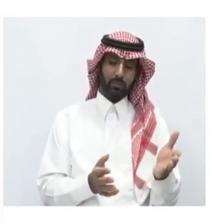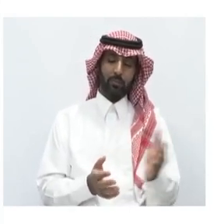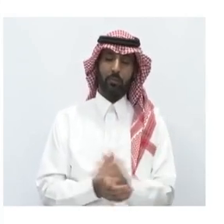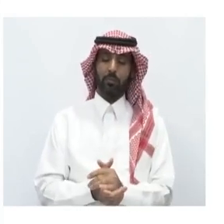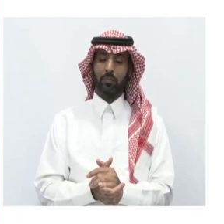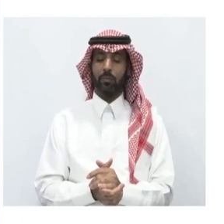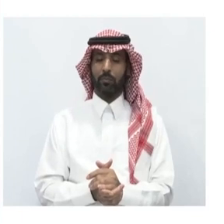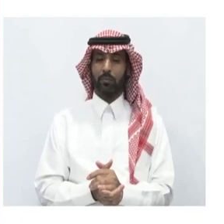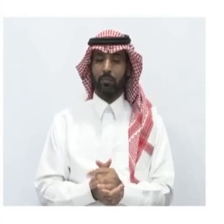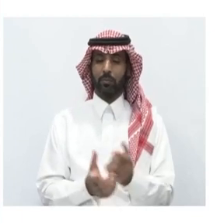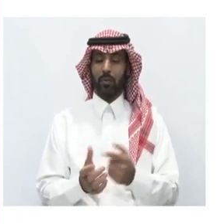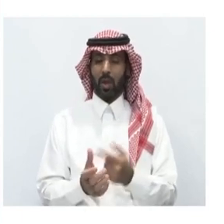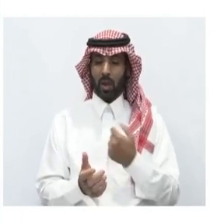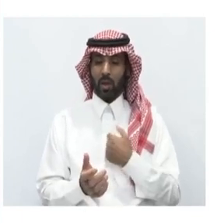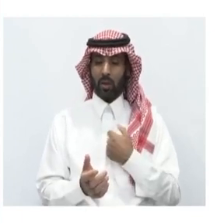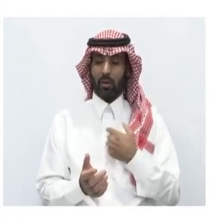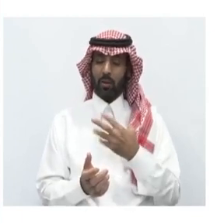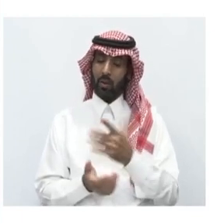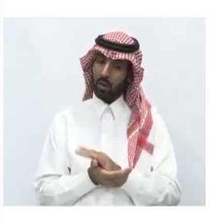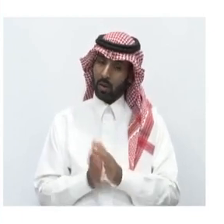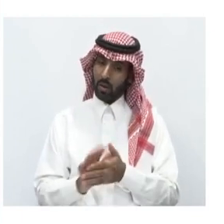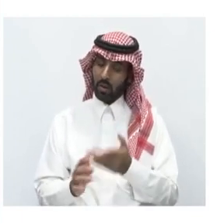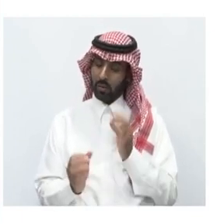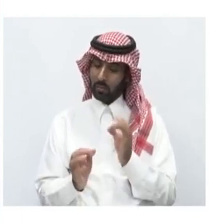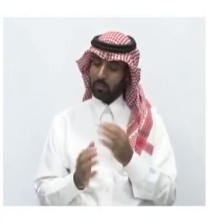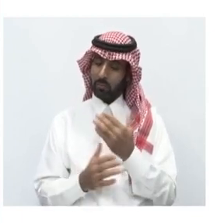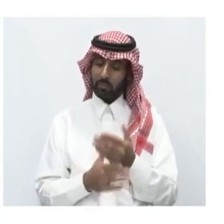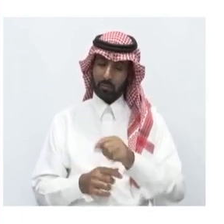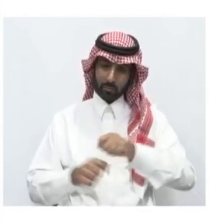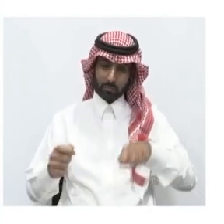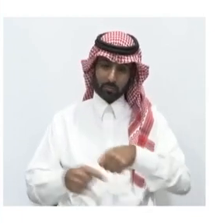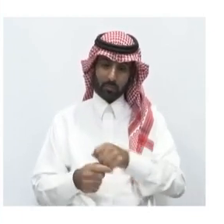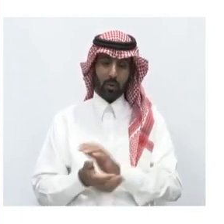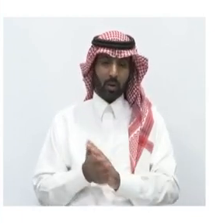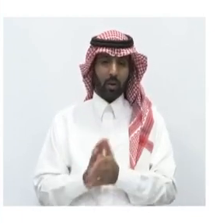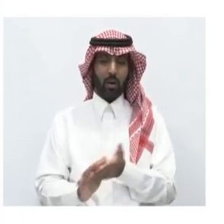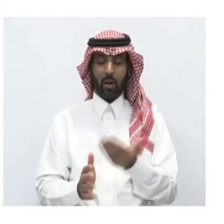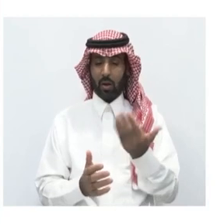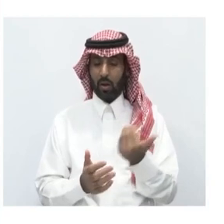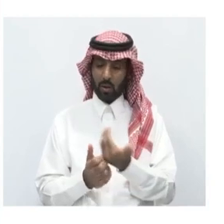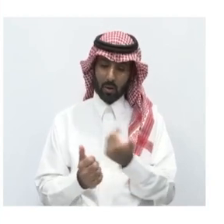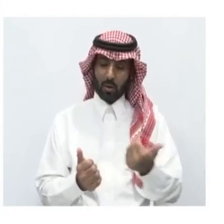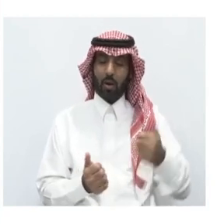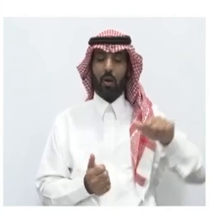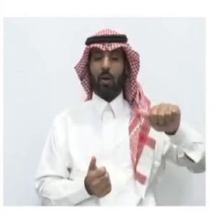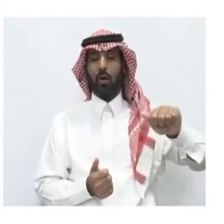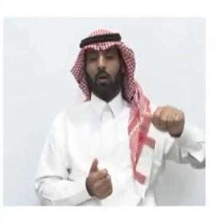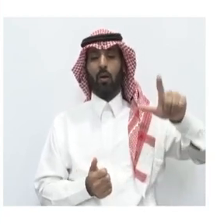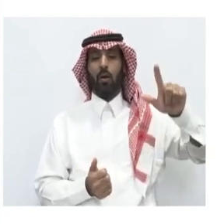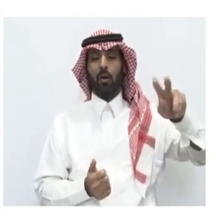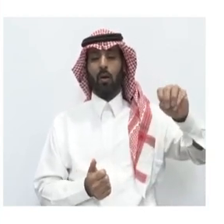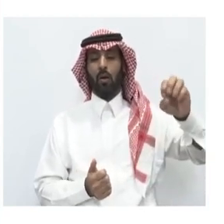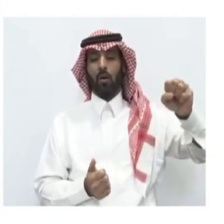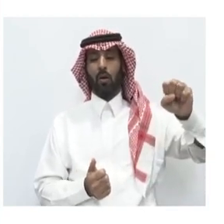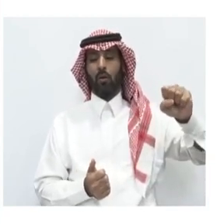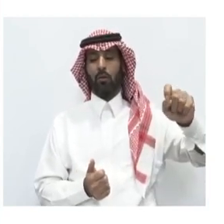For example, here, I've almost finished packing. So almost comes before finished. Also, they come before